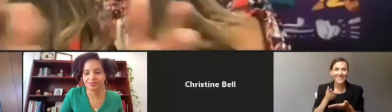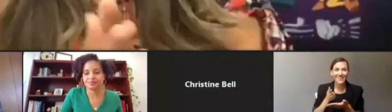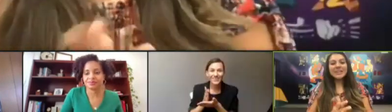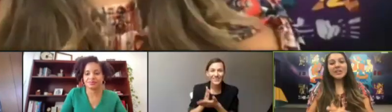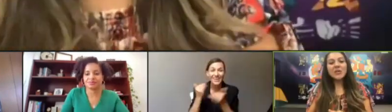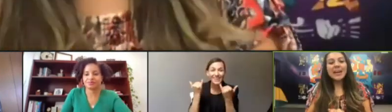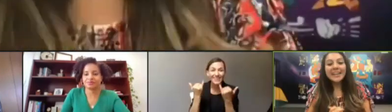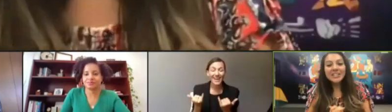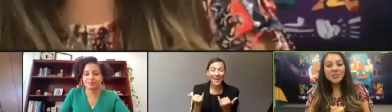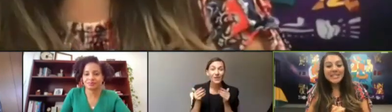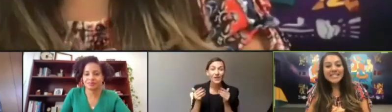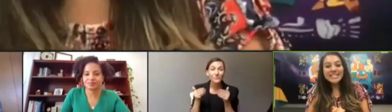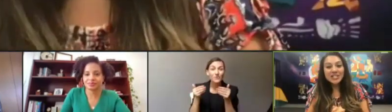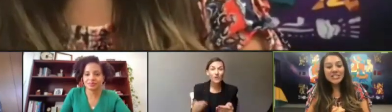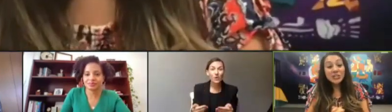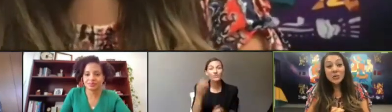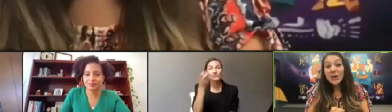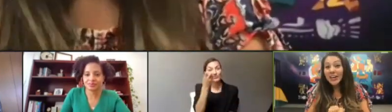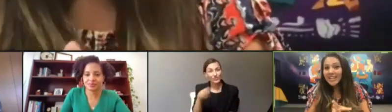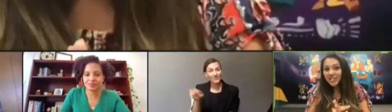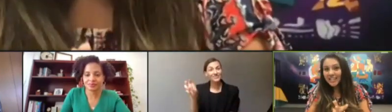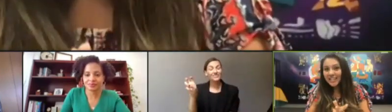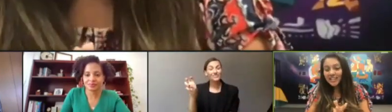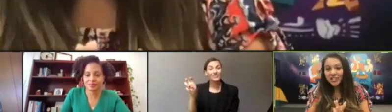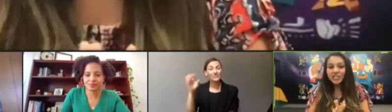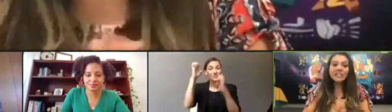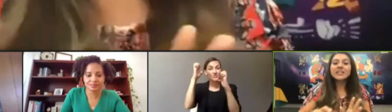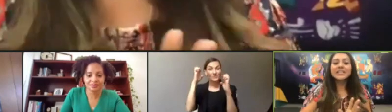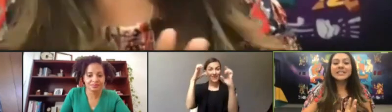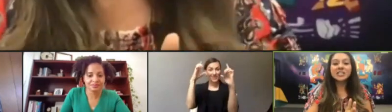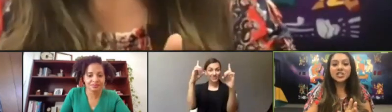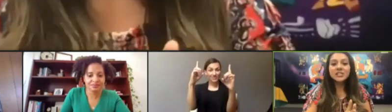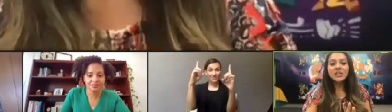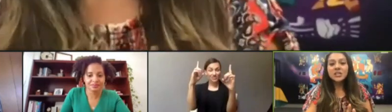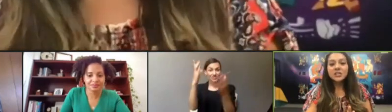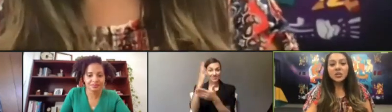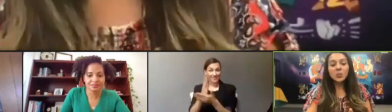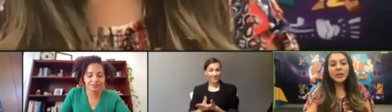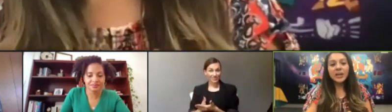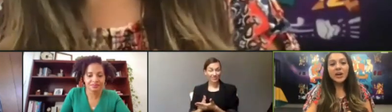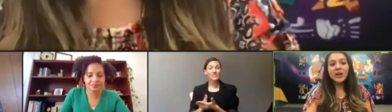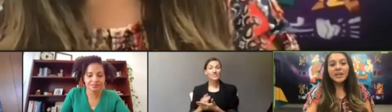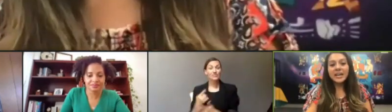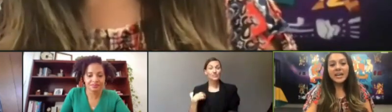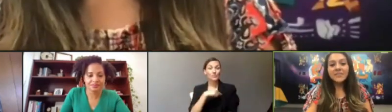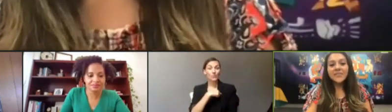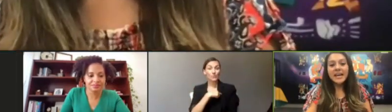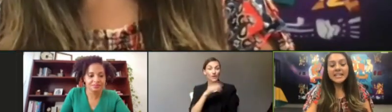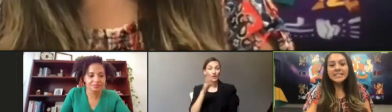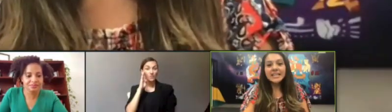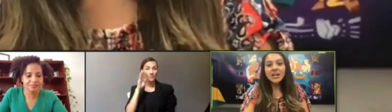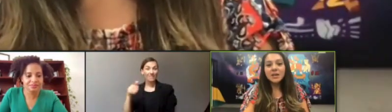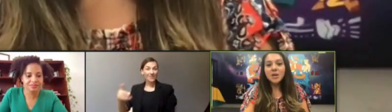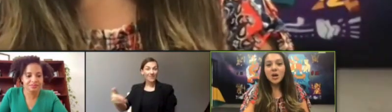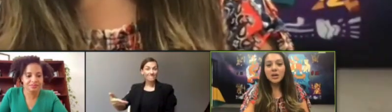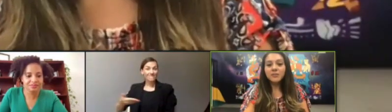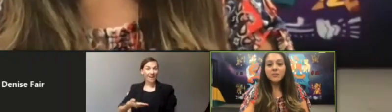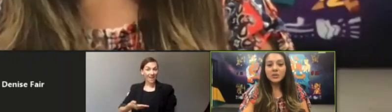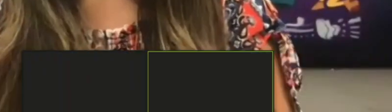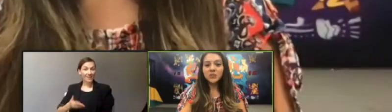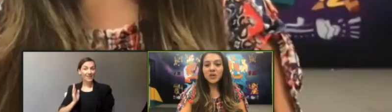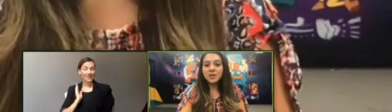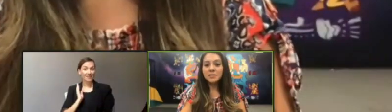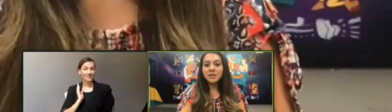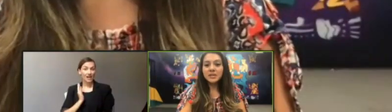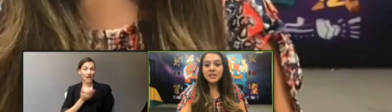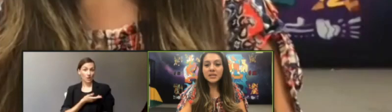so now we're gonna go ahead and transition to our education section. So we are gonna invite our